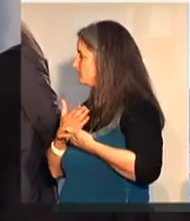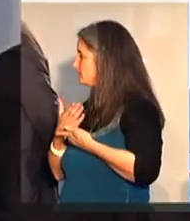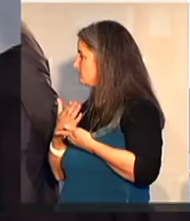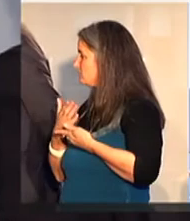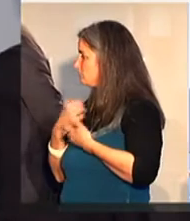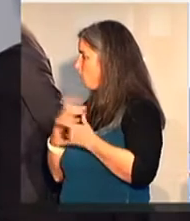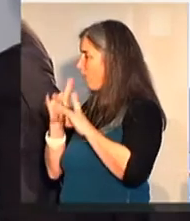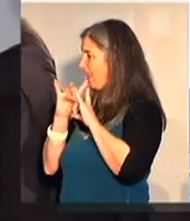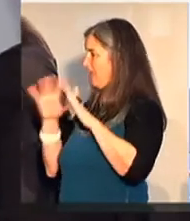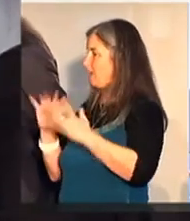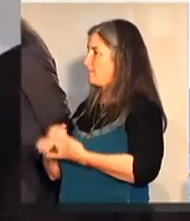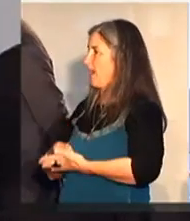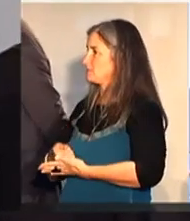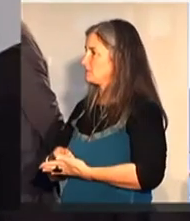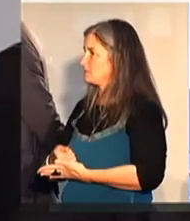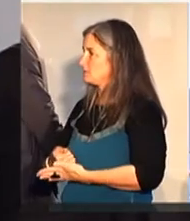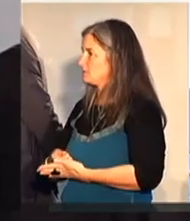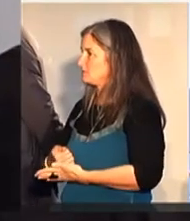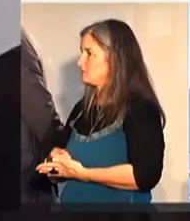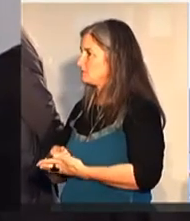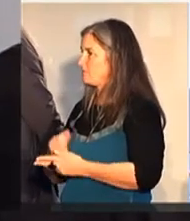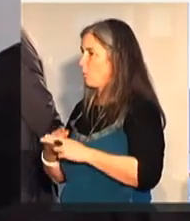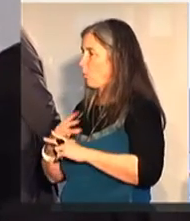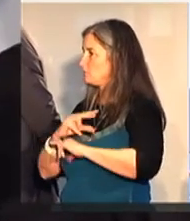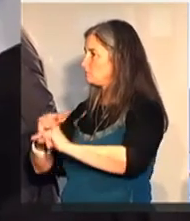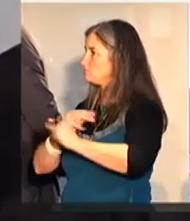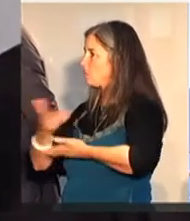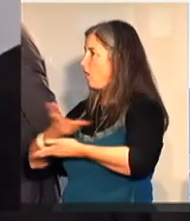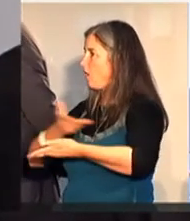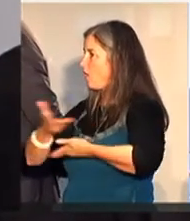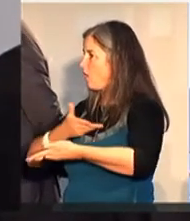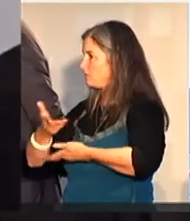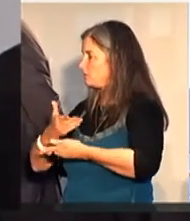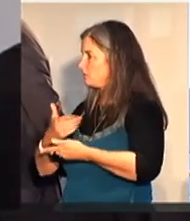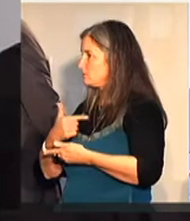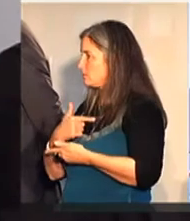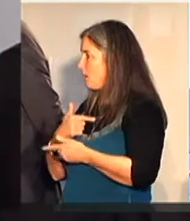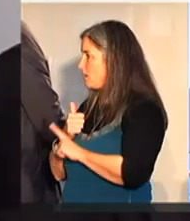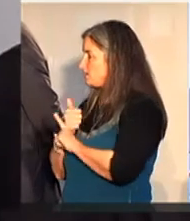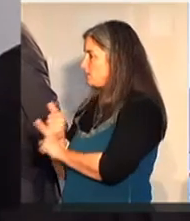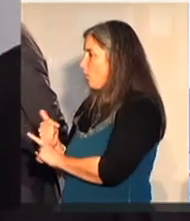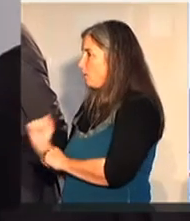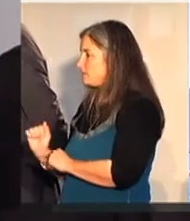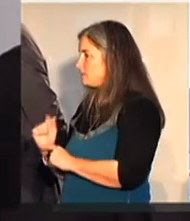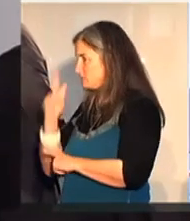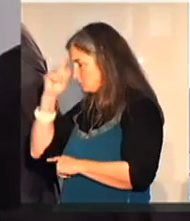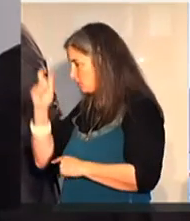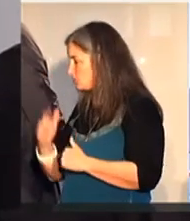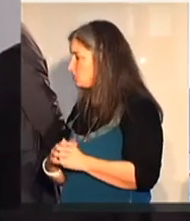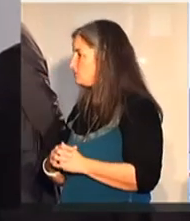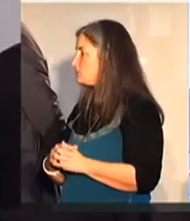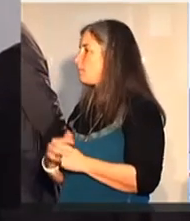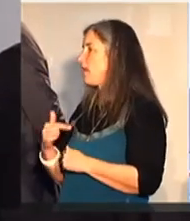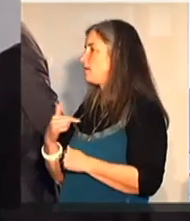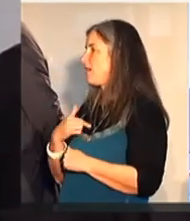a much clearer basis on our dialogue. So I'd certainly support that suggestion. My question on that would be,